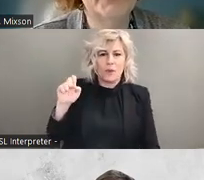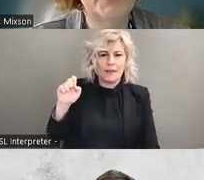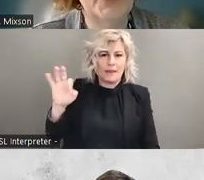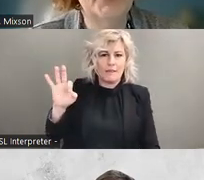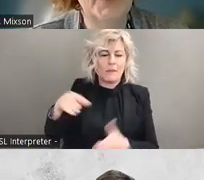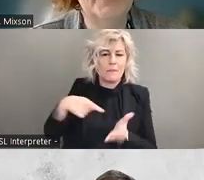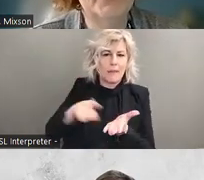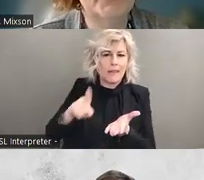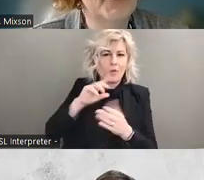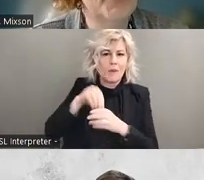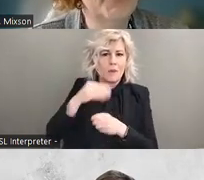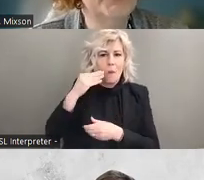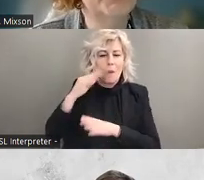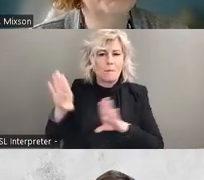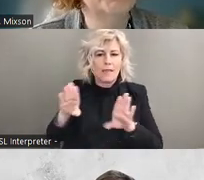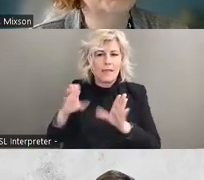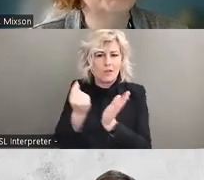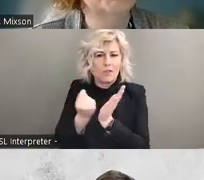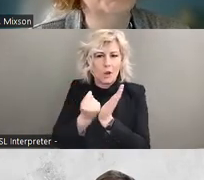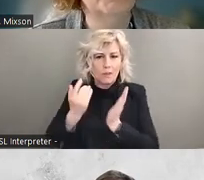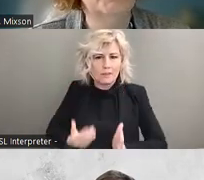for in-home behavioral therapists,